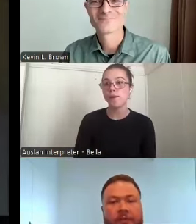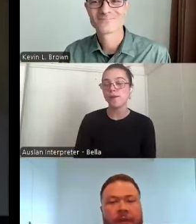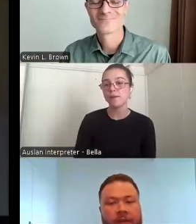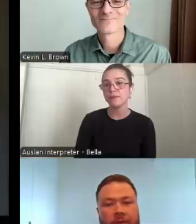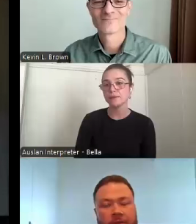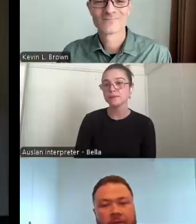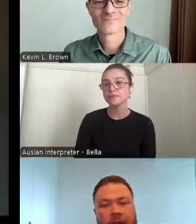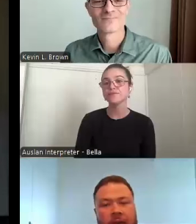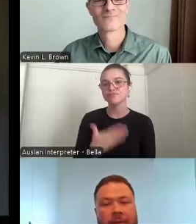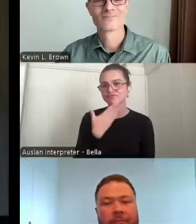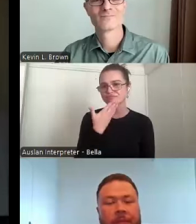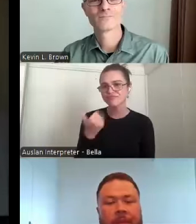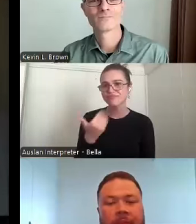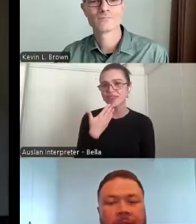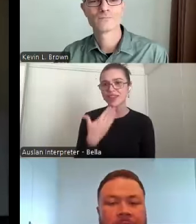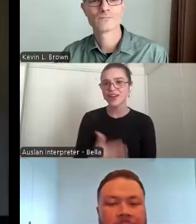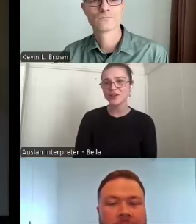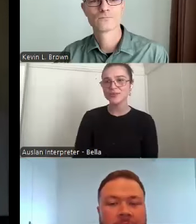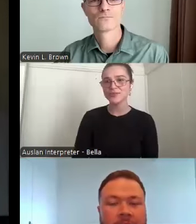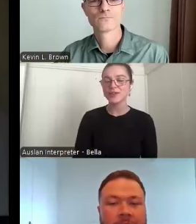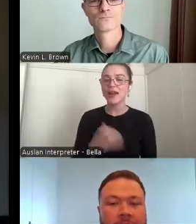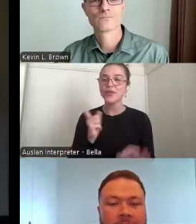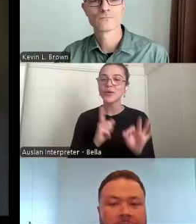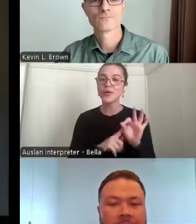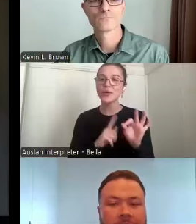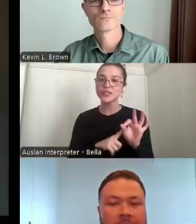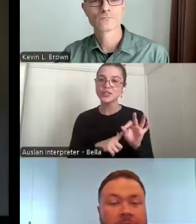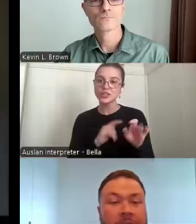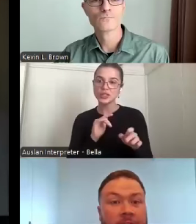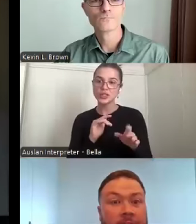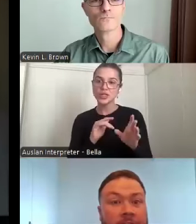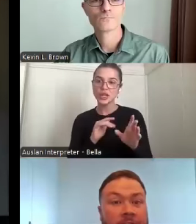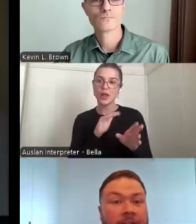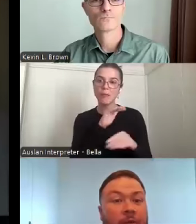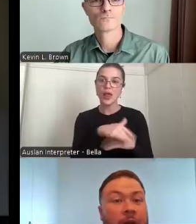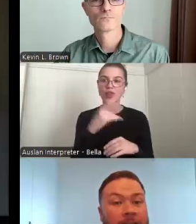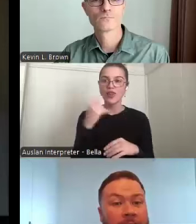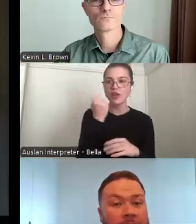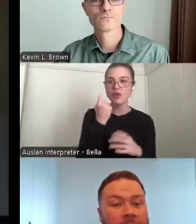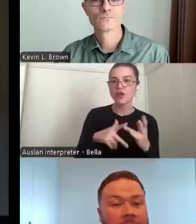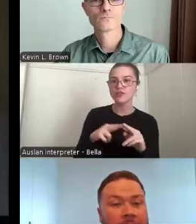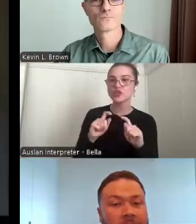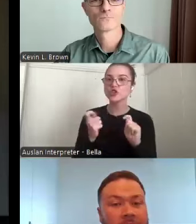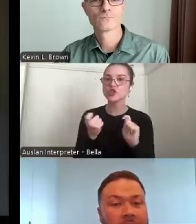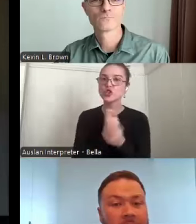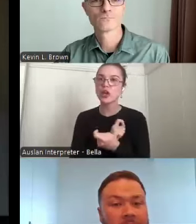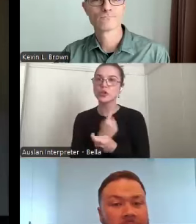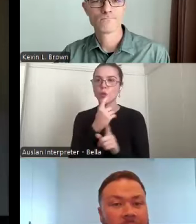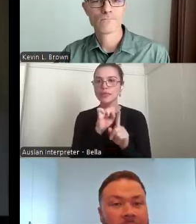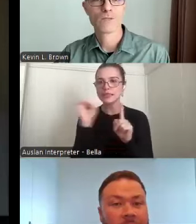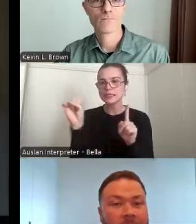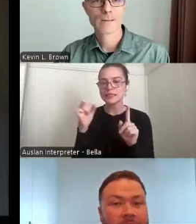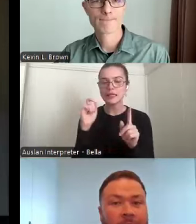Beautiful, thank you. There's a question here just in relation to the theory of change and the one sentence theory of